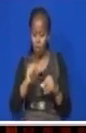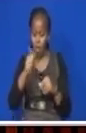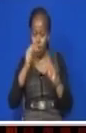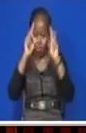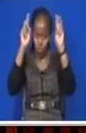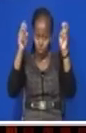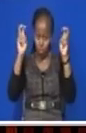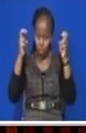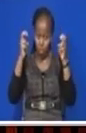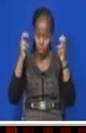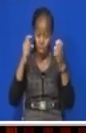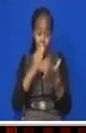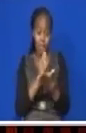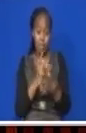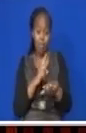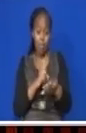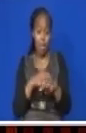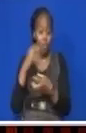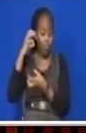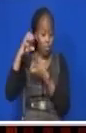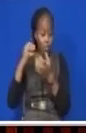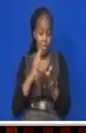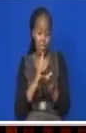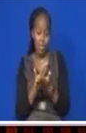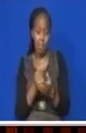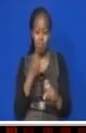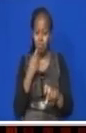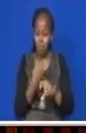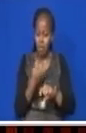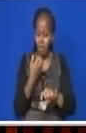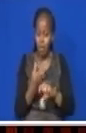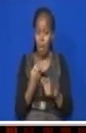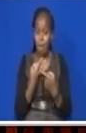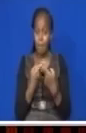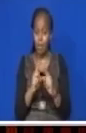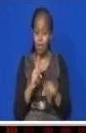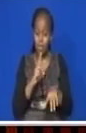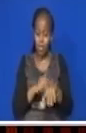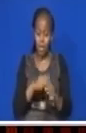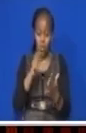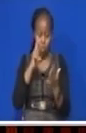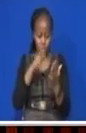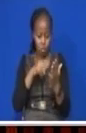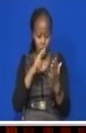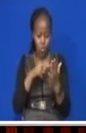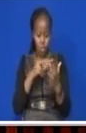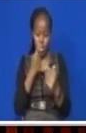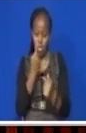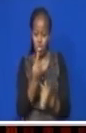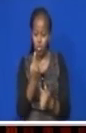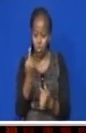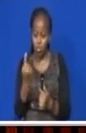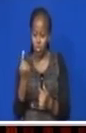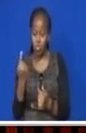will sometimes confuse you because some questions will be difficult, more difficult than others. But if you go topic-wise and subtopic, you find